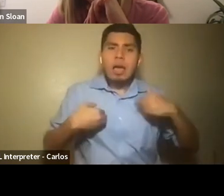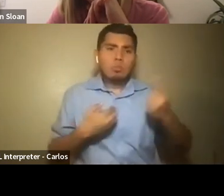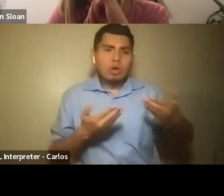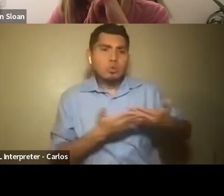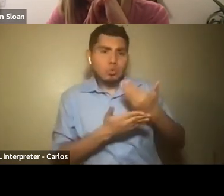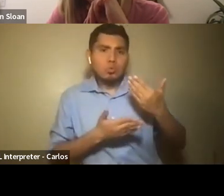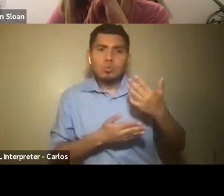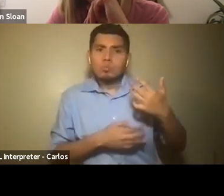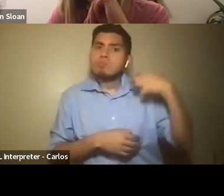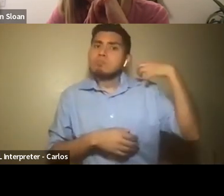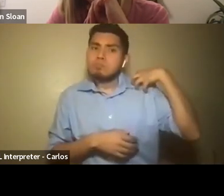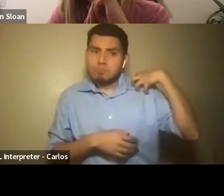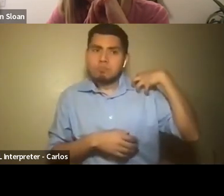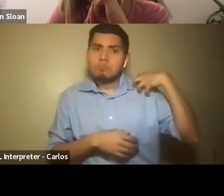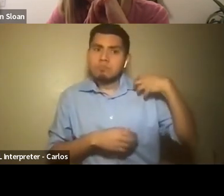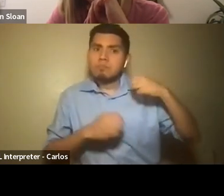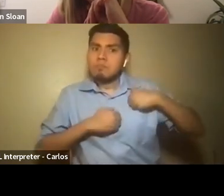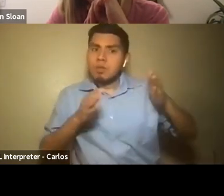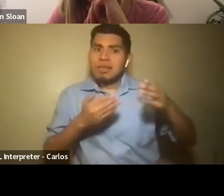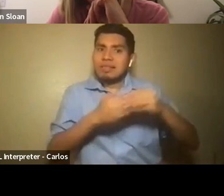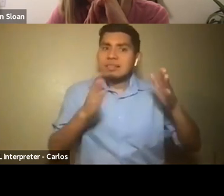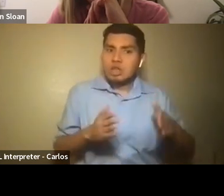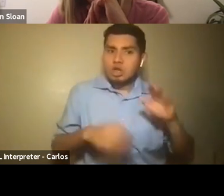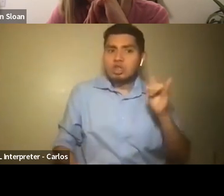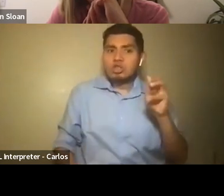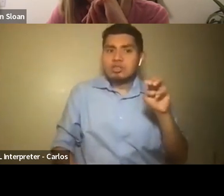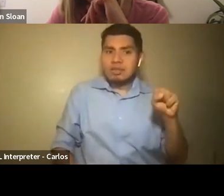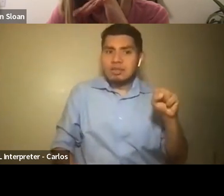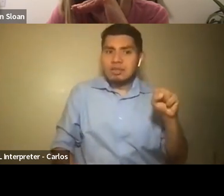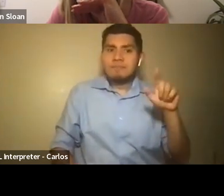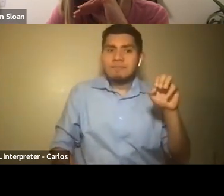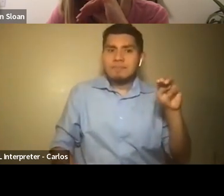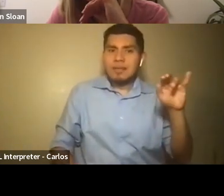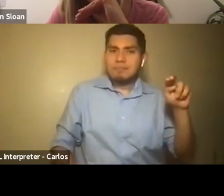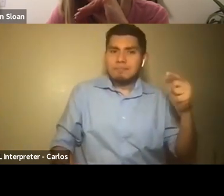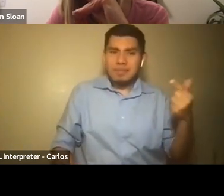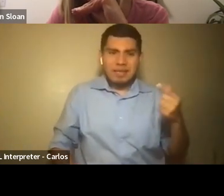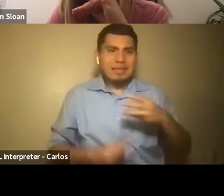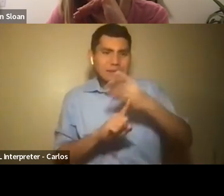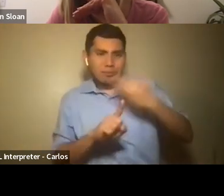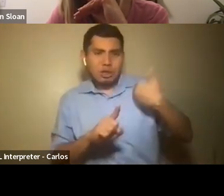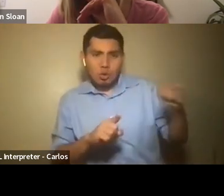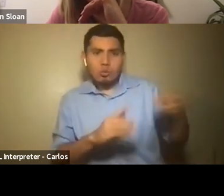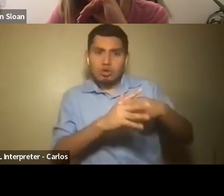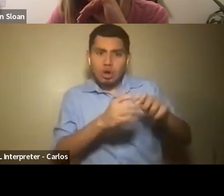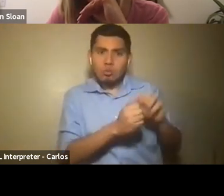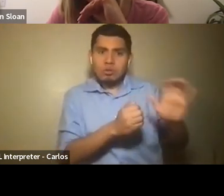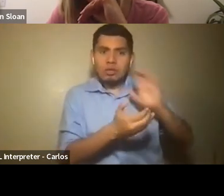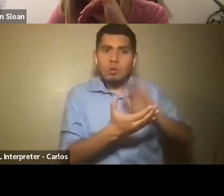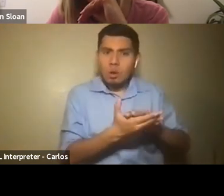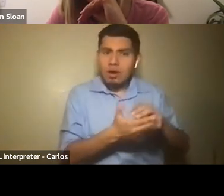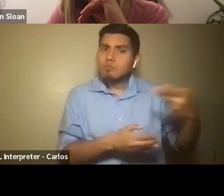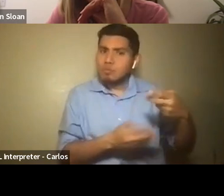lieutenant, James Fleming, who he and his wife started 6 months ago. And we had a little discussion